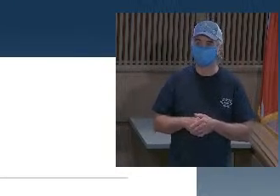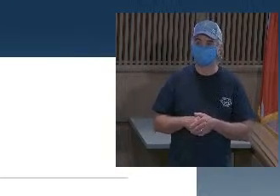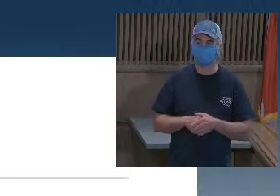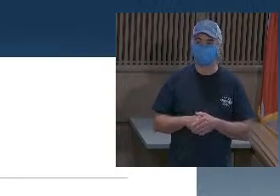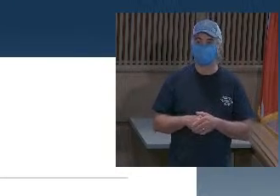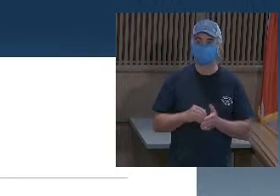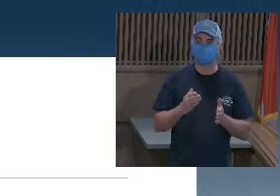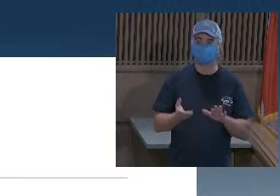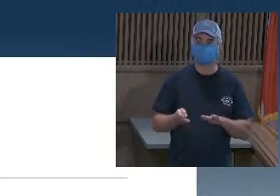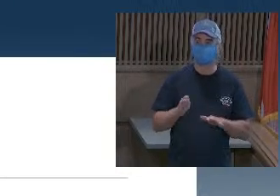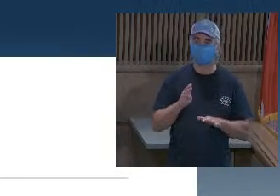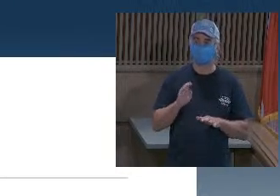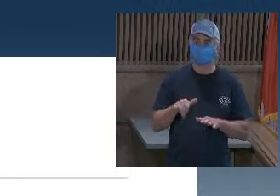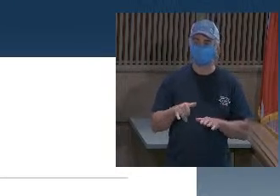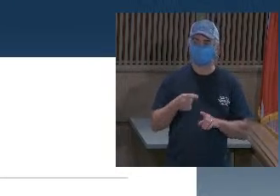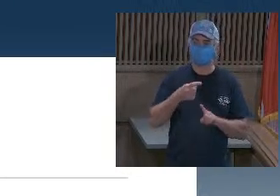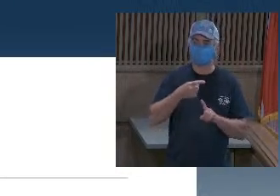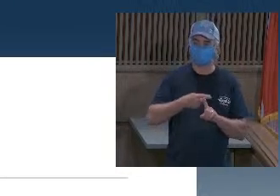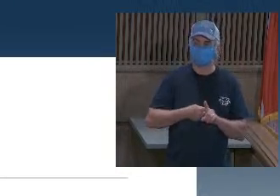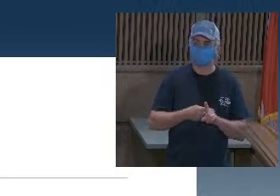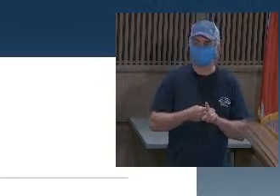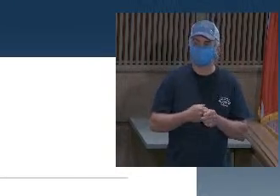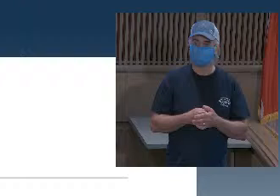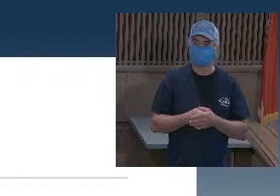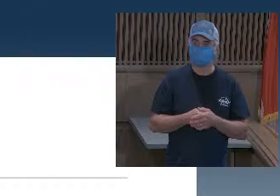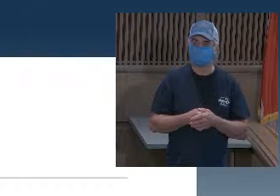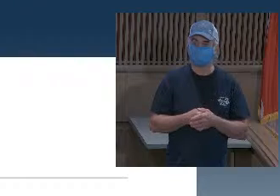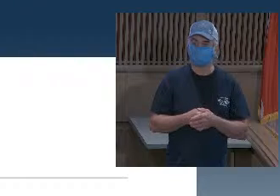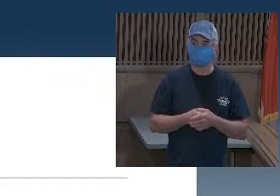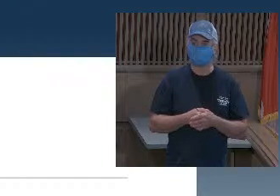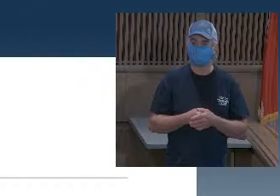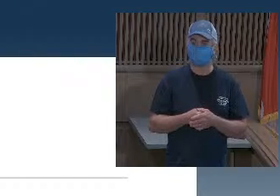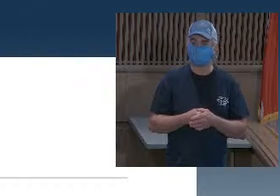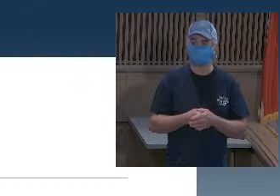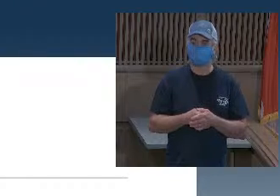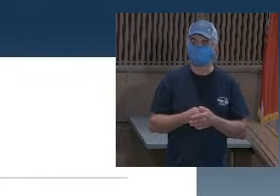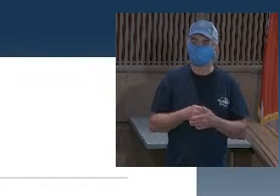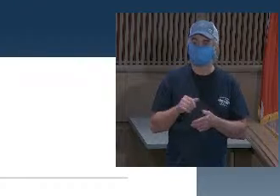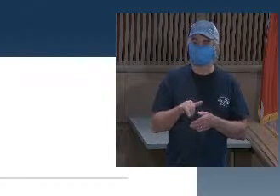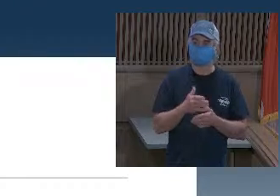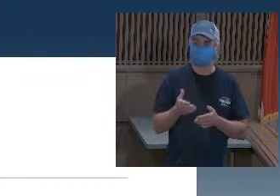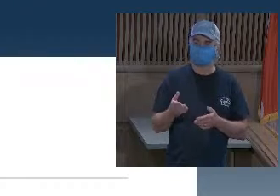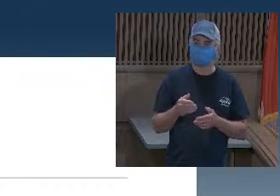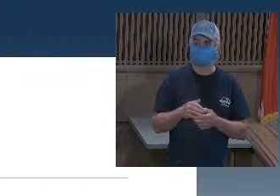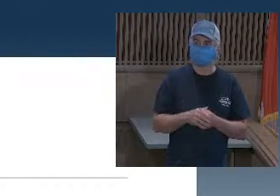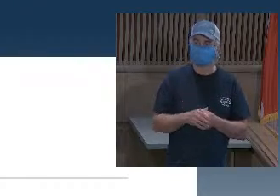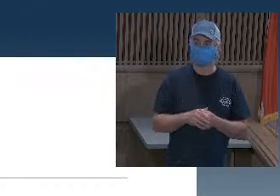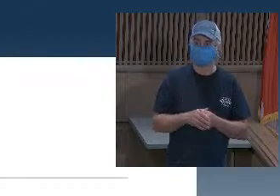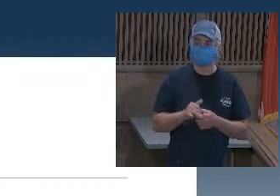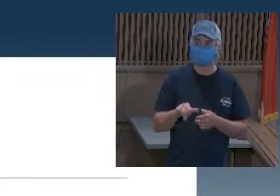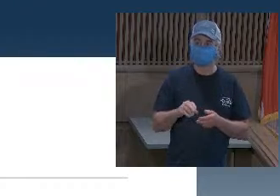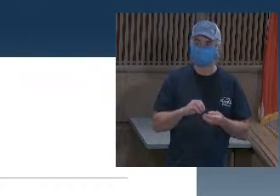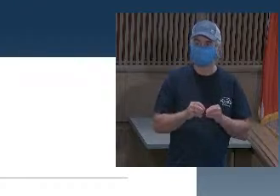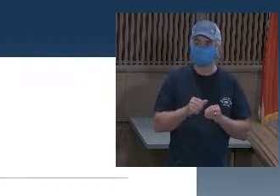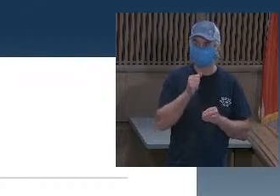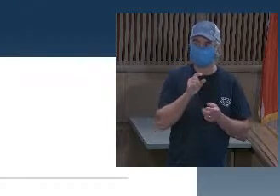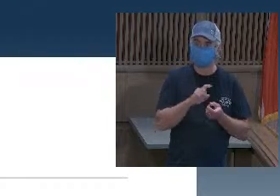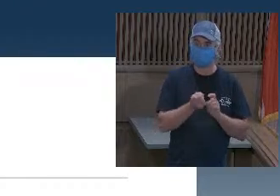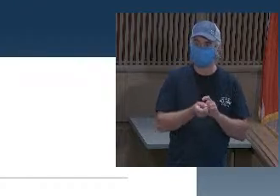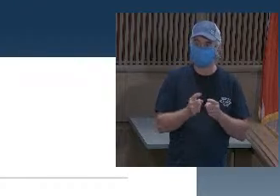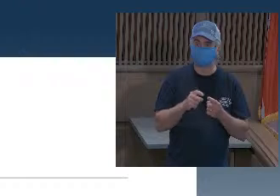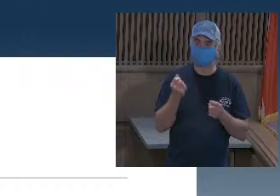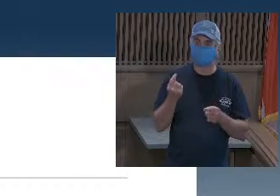Then if you look at it by the months, the same thing. Those numbers have not changed from last